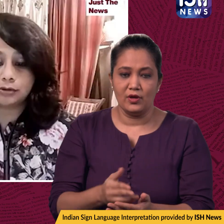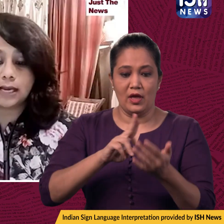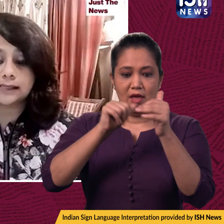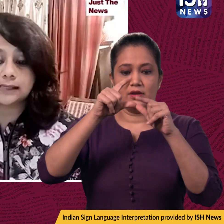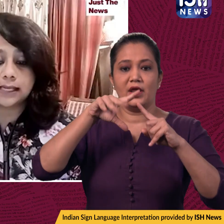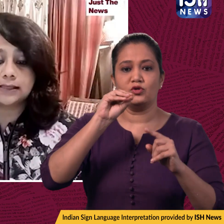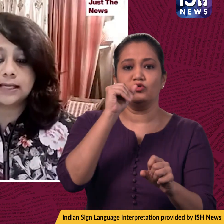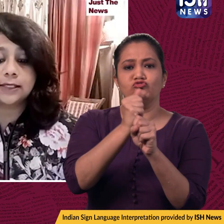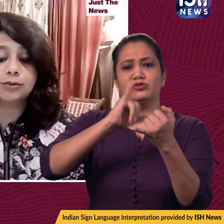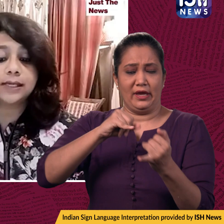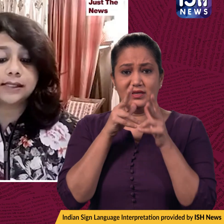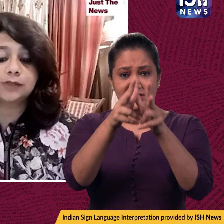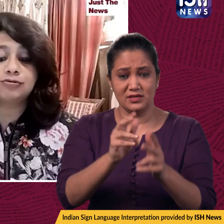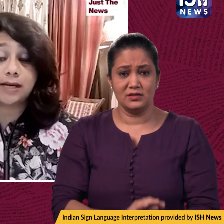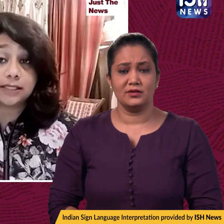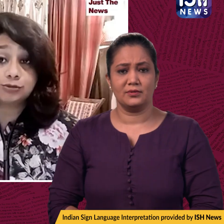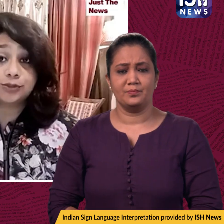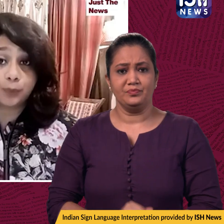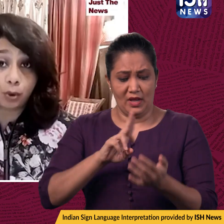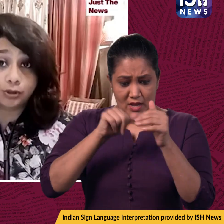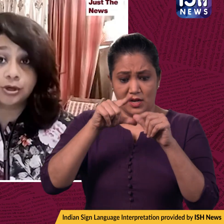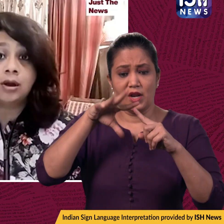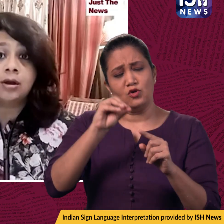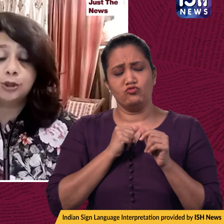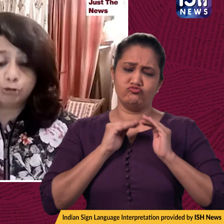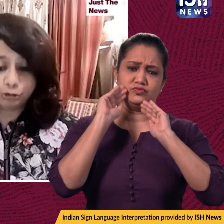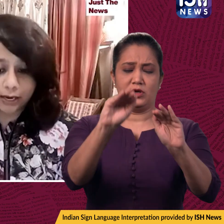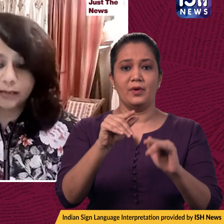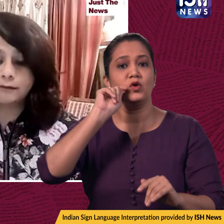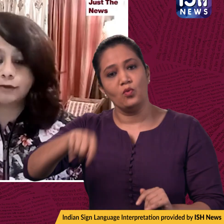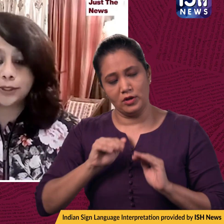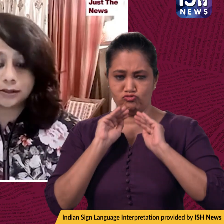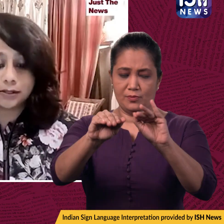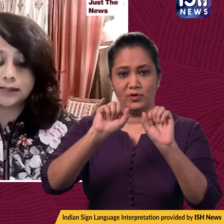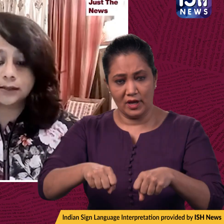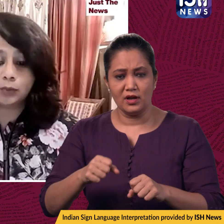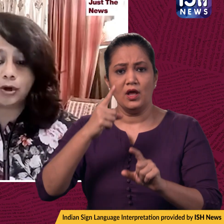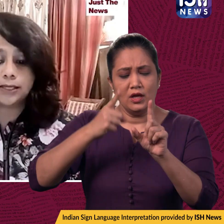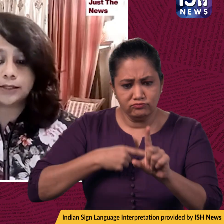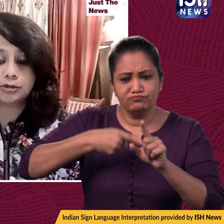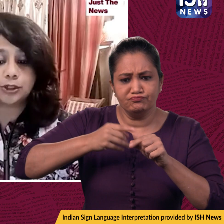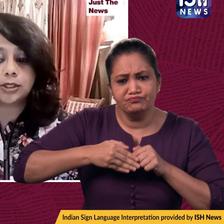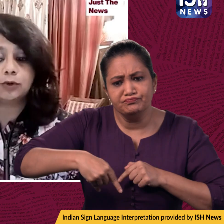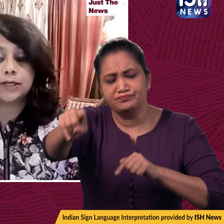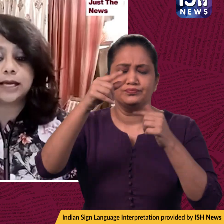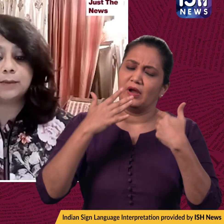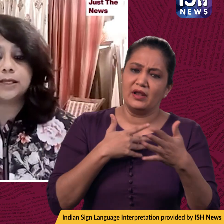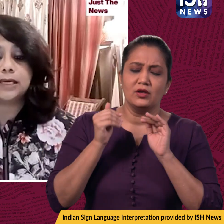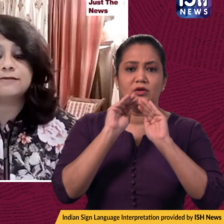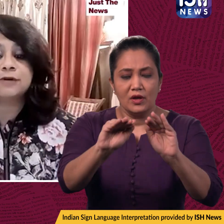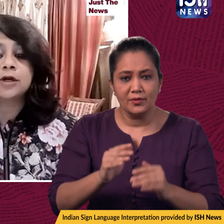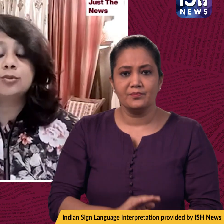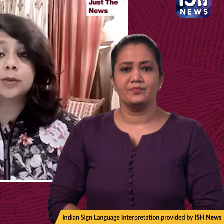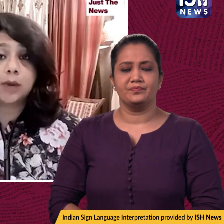Secretary General has said that NATO is ready to support Ukraine for years in the war against Russia, including